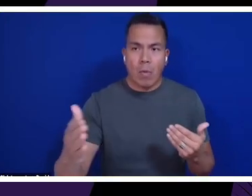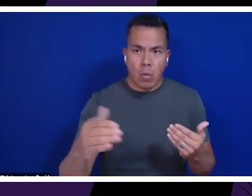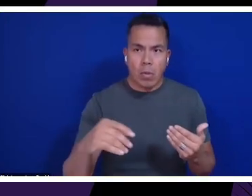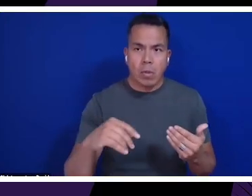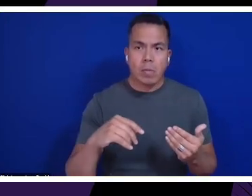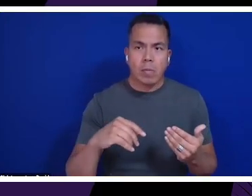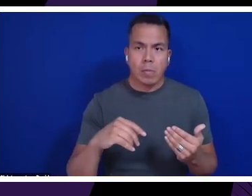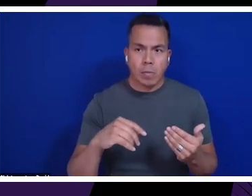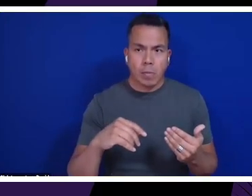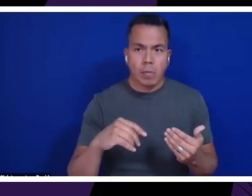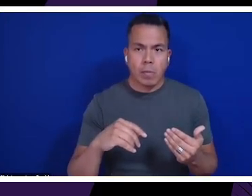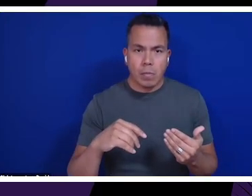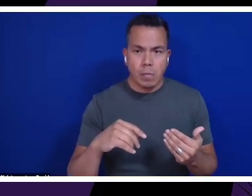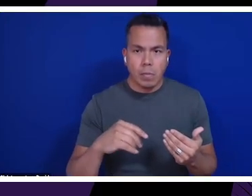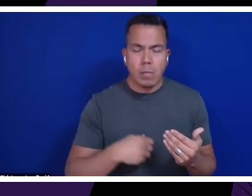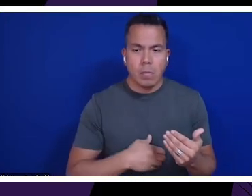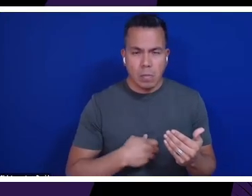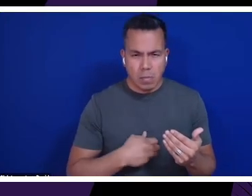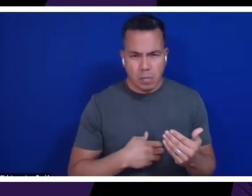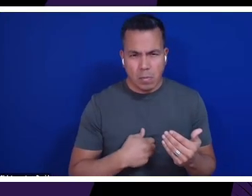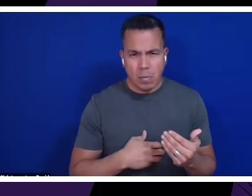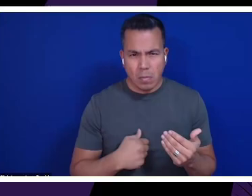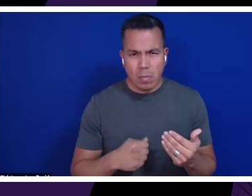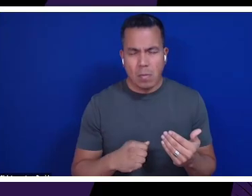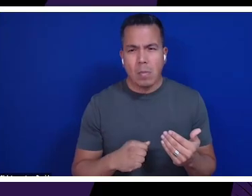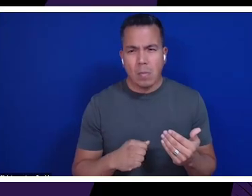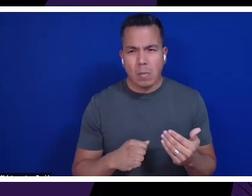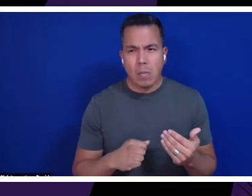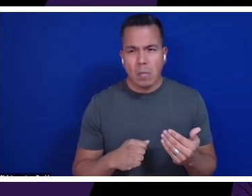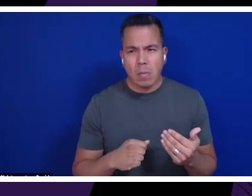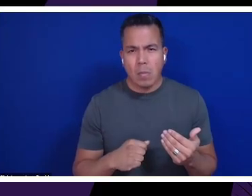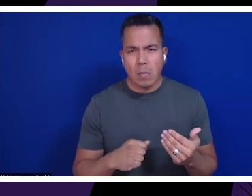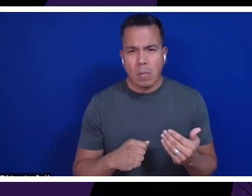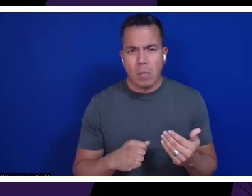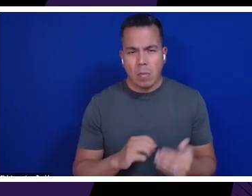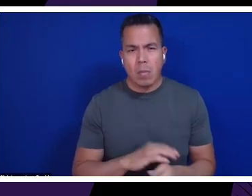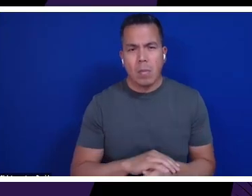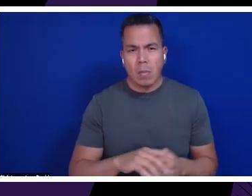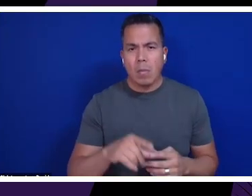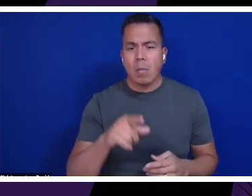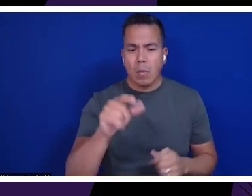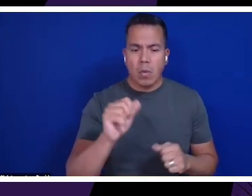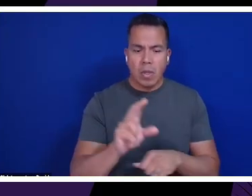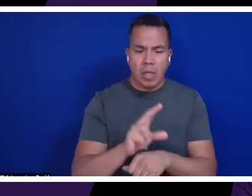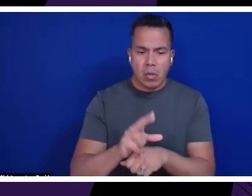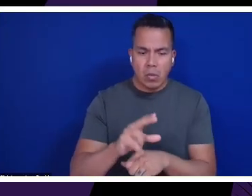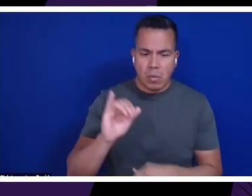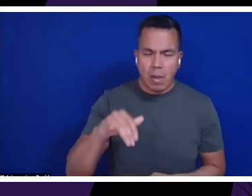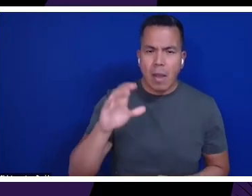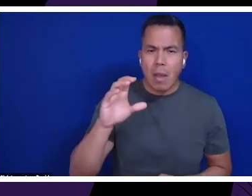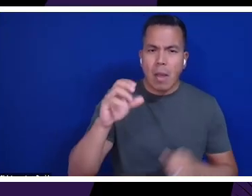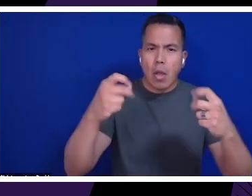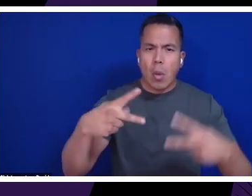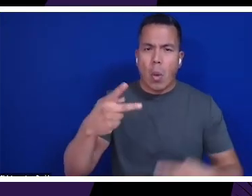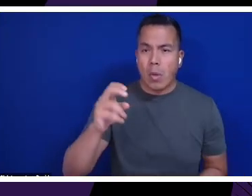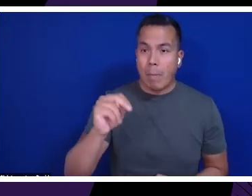which I'm very much excited about, we voted to the CodePen route